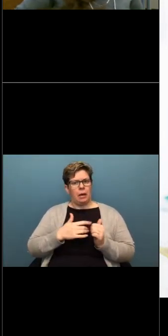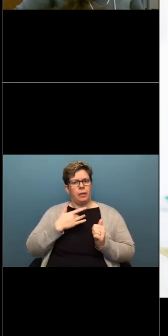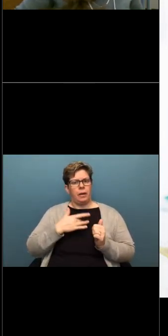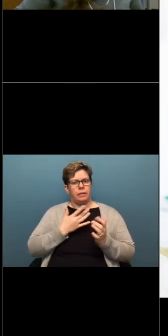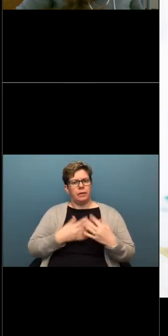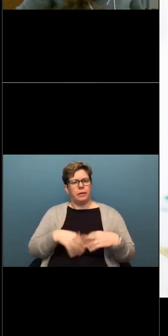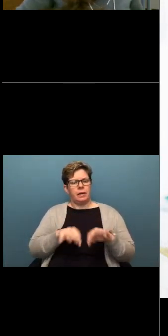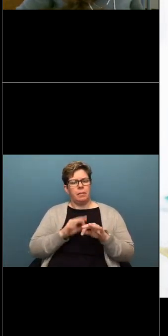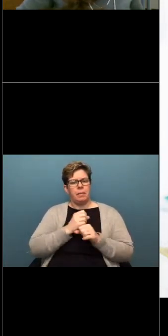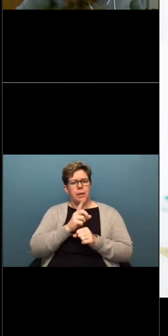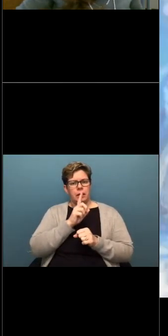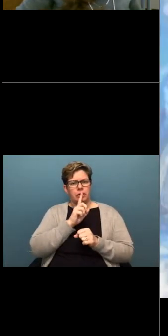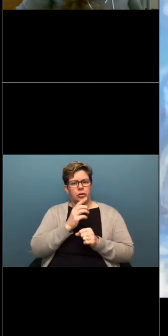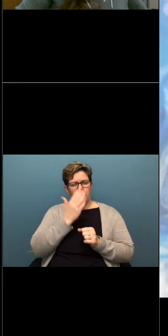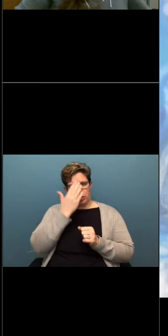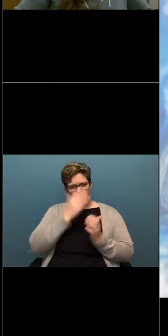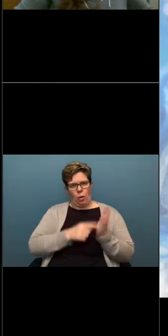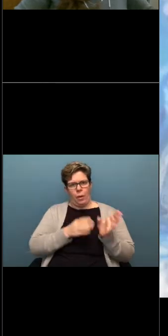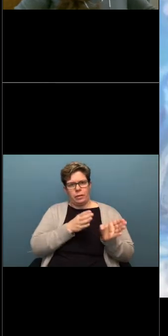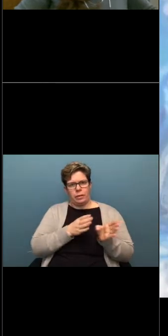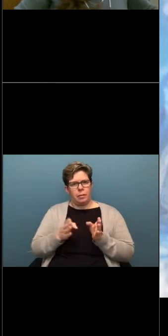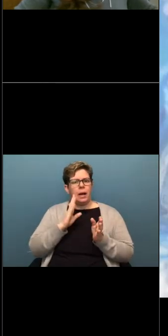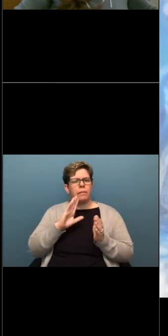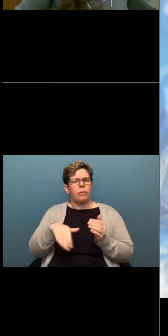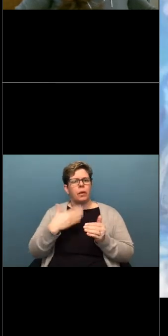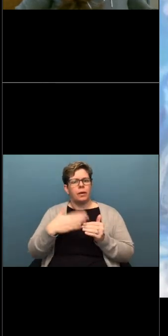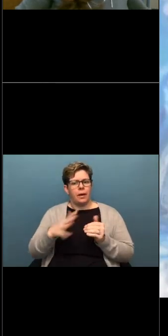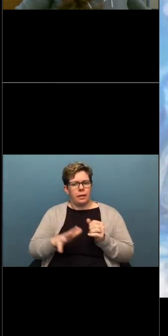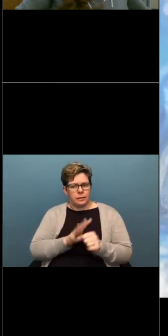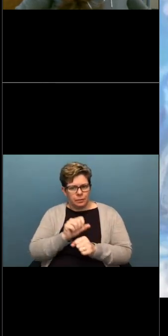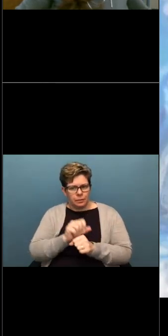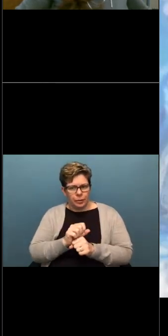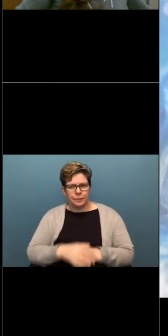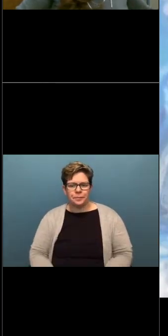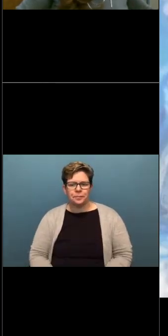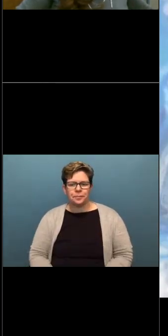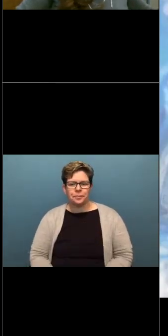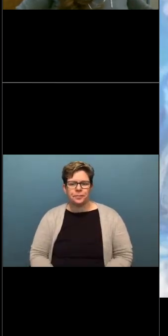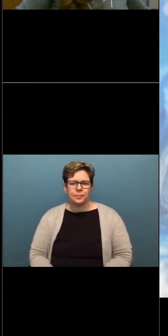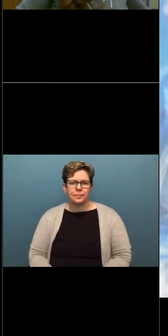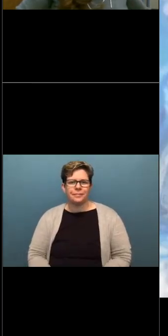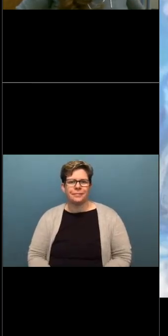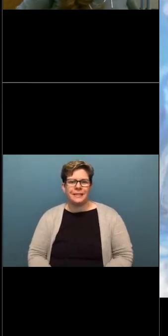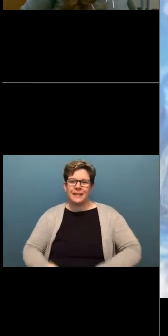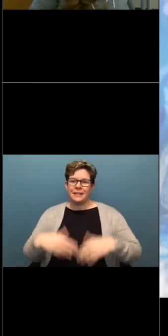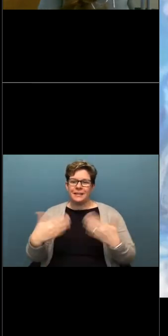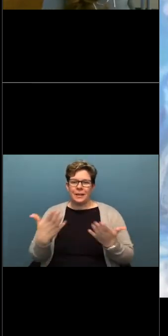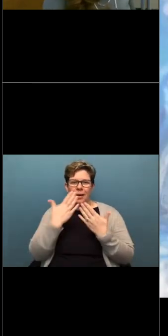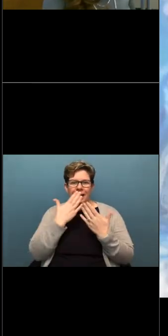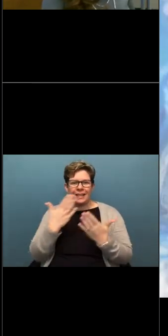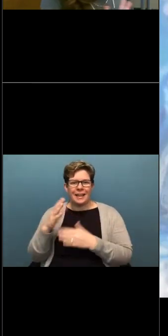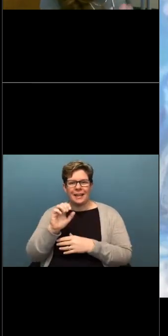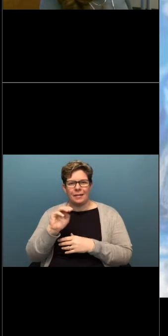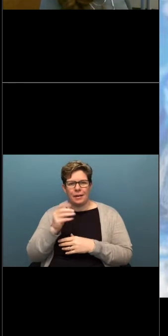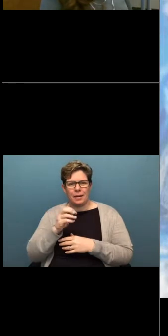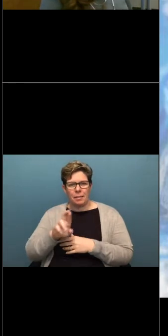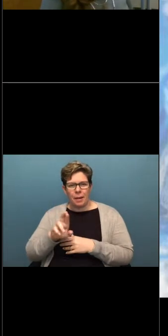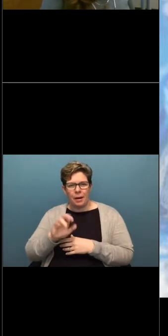in making sure that you know what the plan is. So just want to say thank you to Empower Idaho,